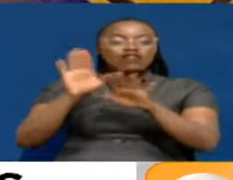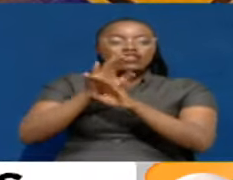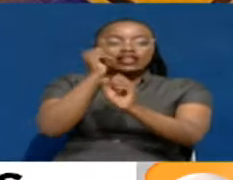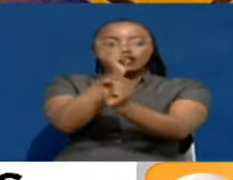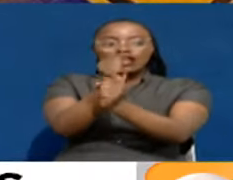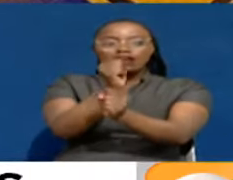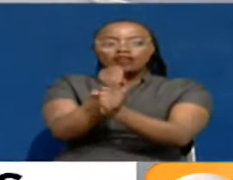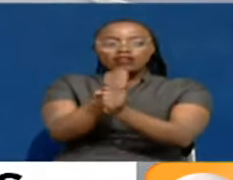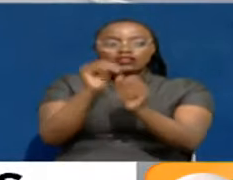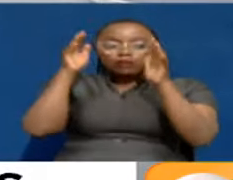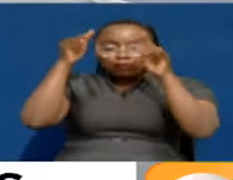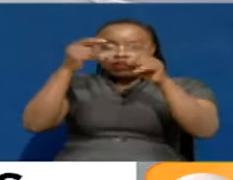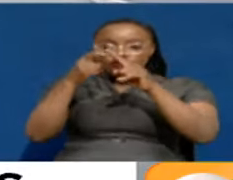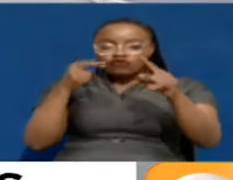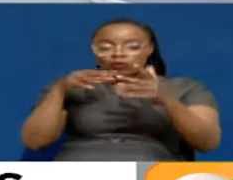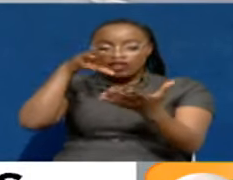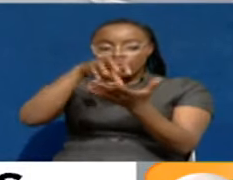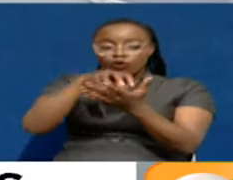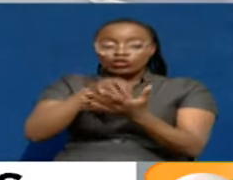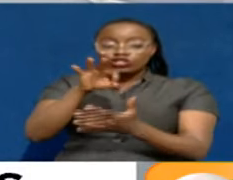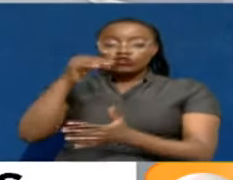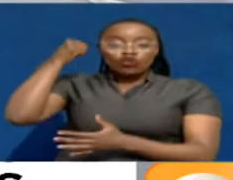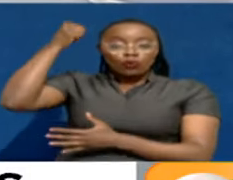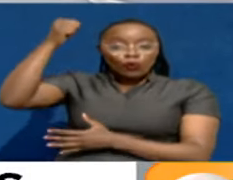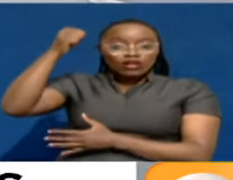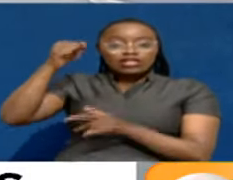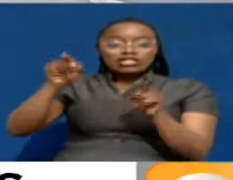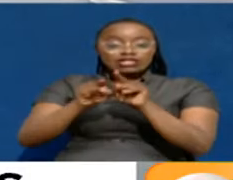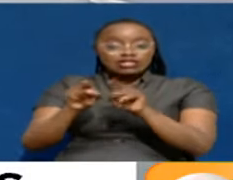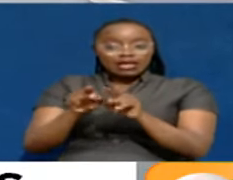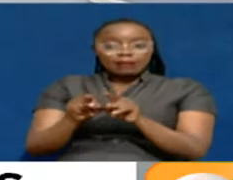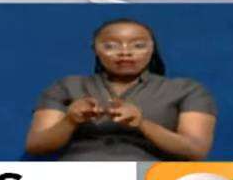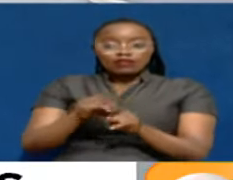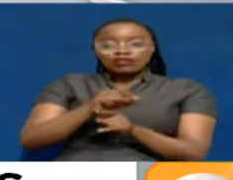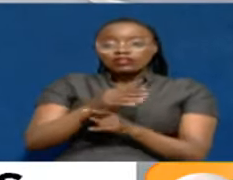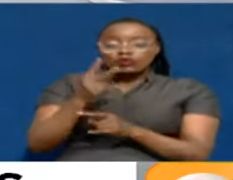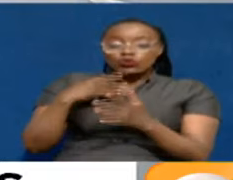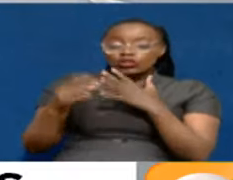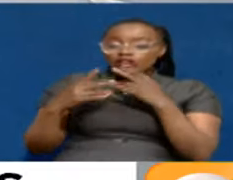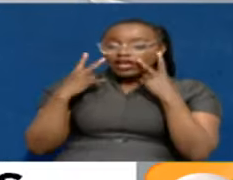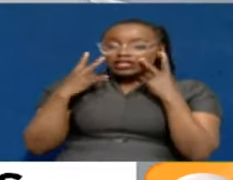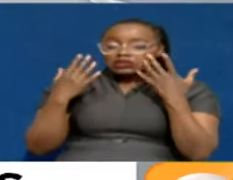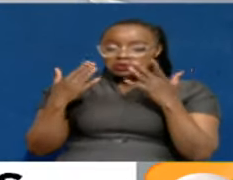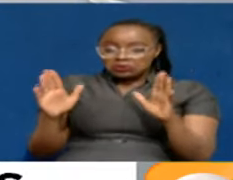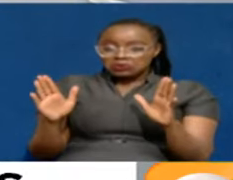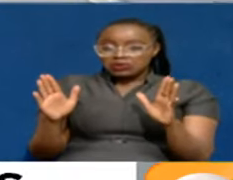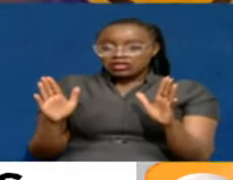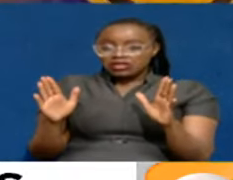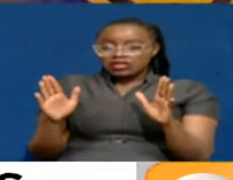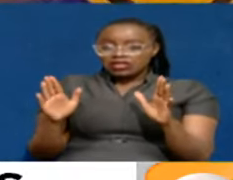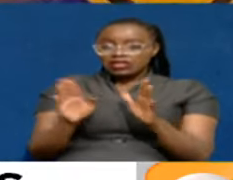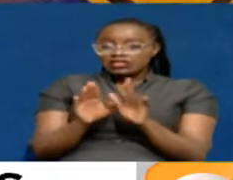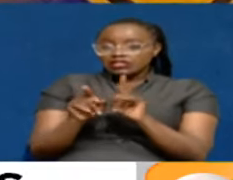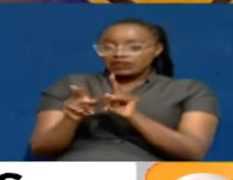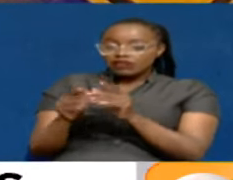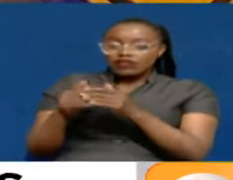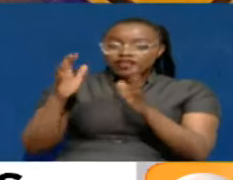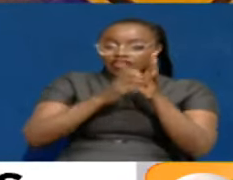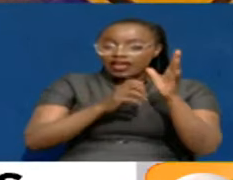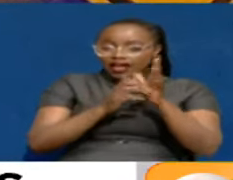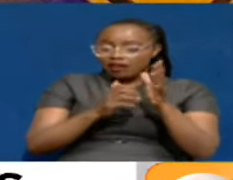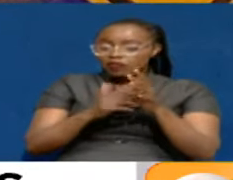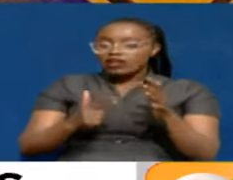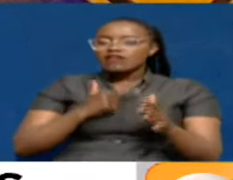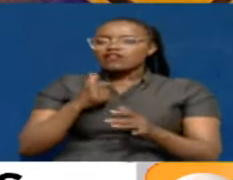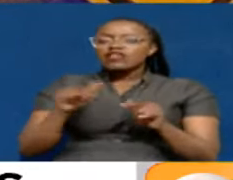done is being looked at from the context of politics. Even the jostling that you saw in preceding the Ukambani